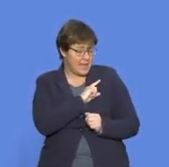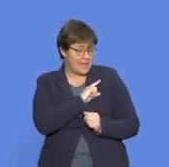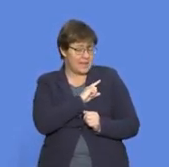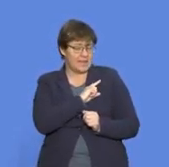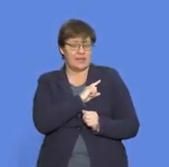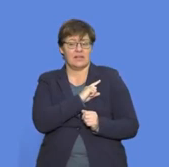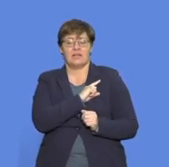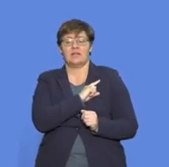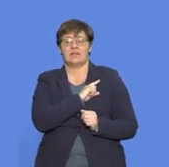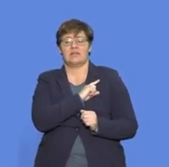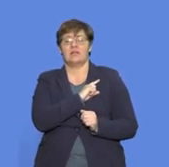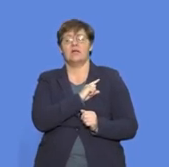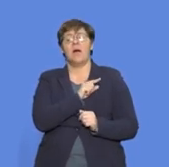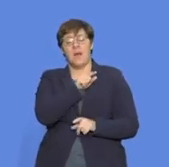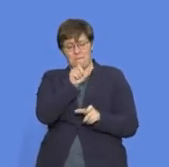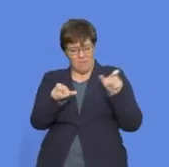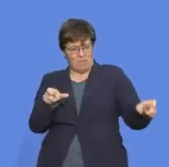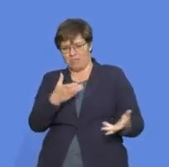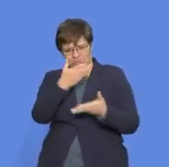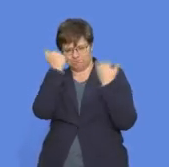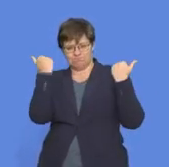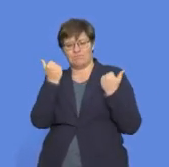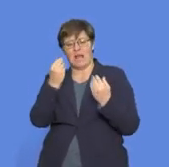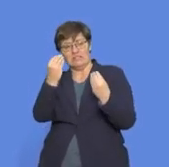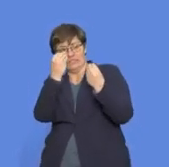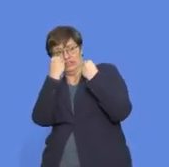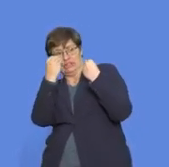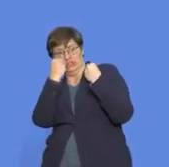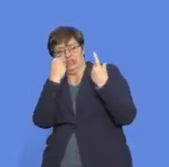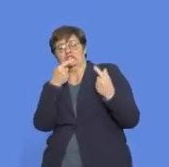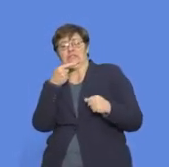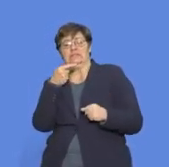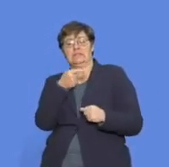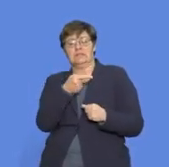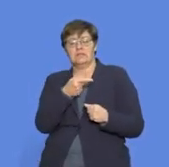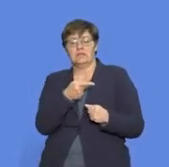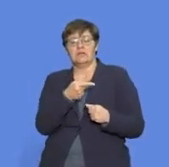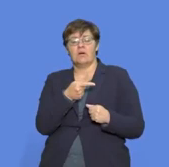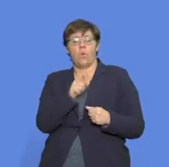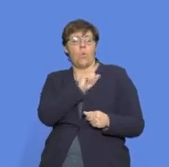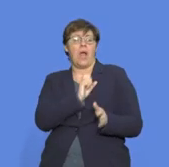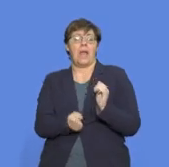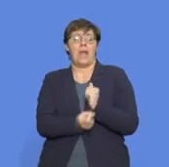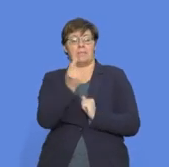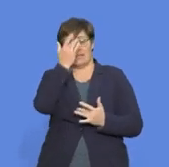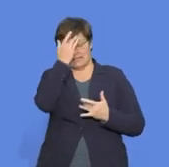in the world may be due to a lack of education. Okay,